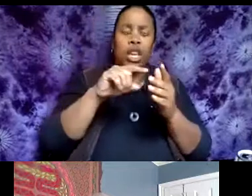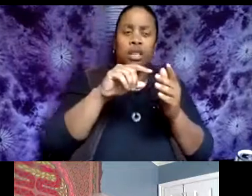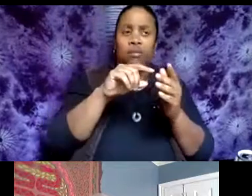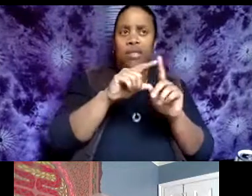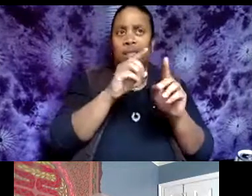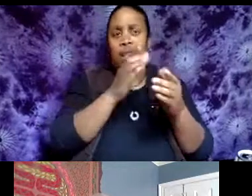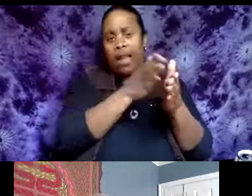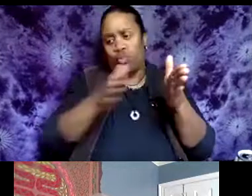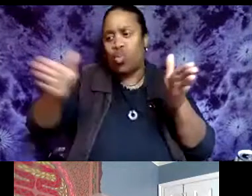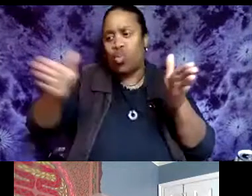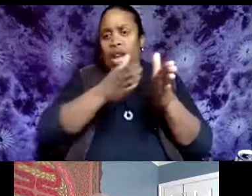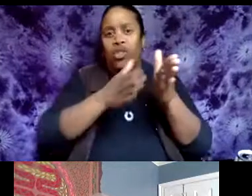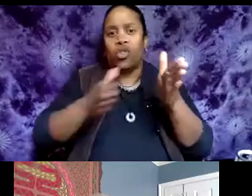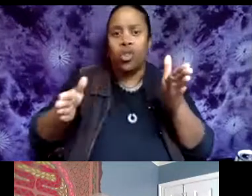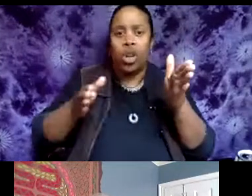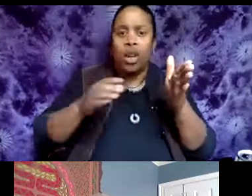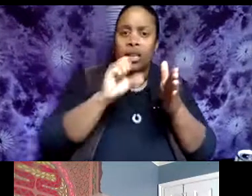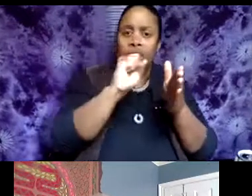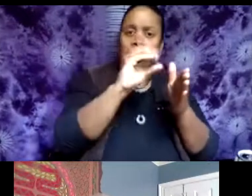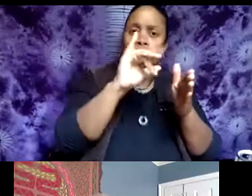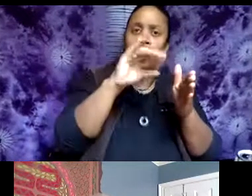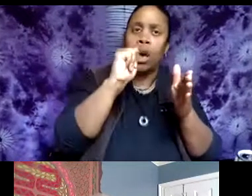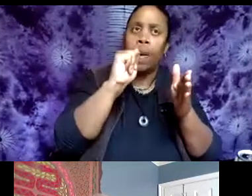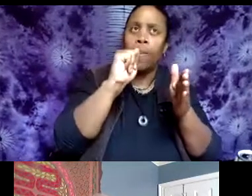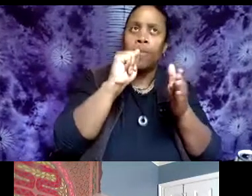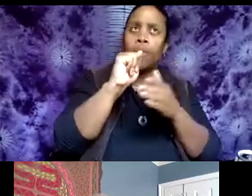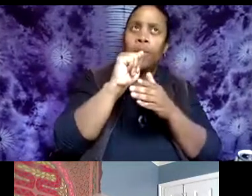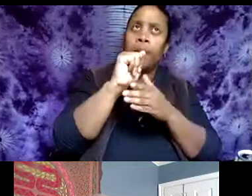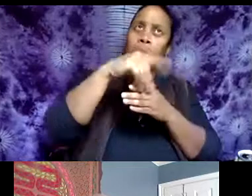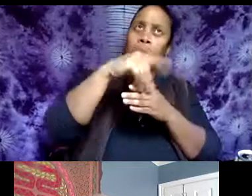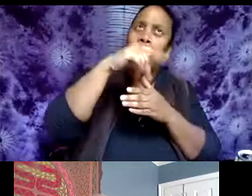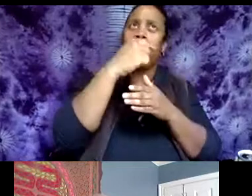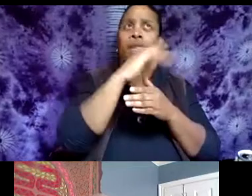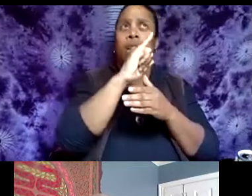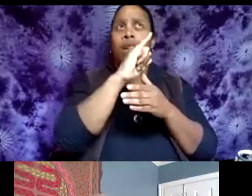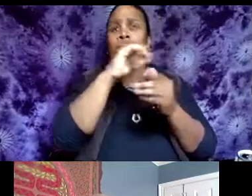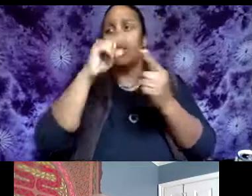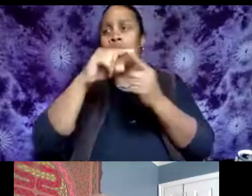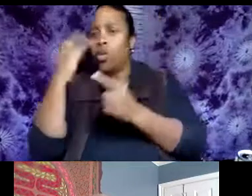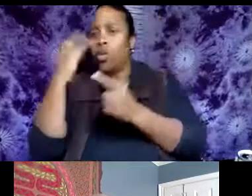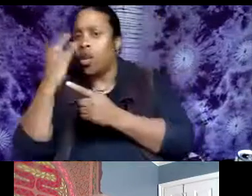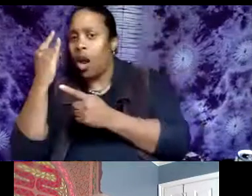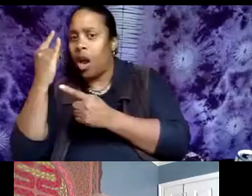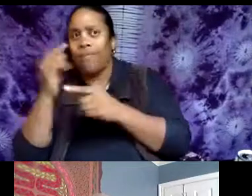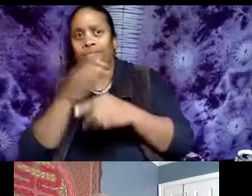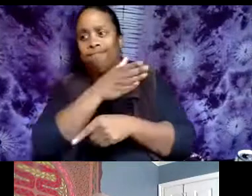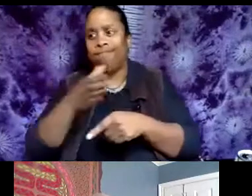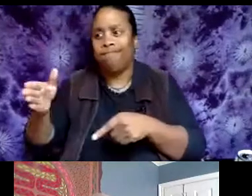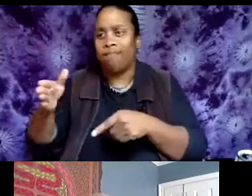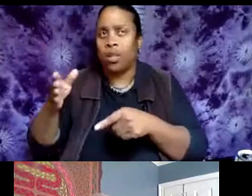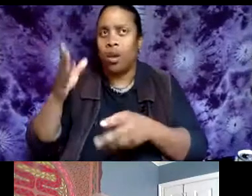of sociopathy, but the people who are actually in that sociopathic range can range from between 3 and 10%, depending on